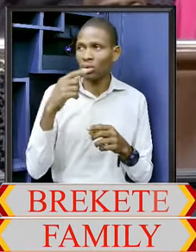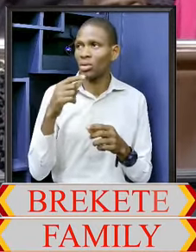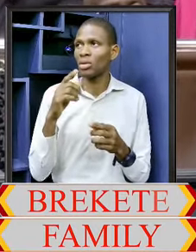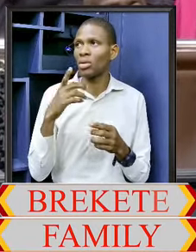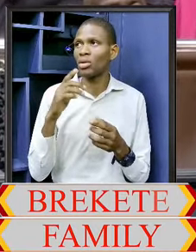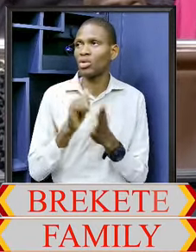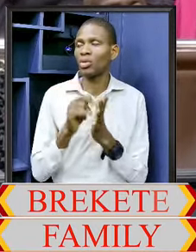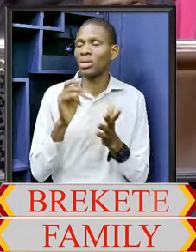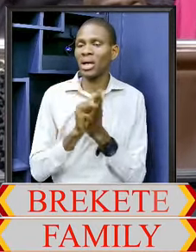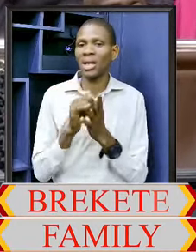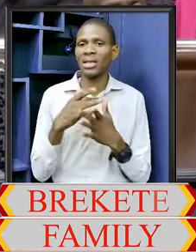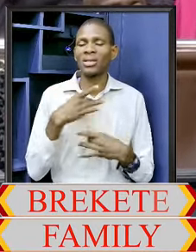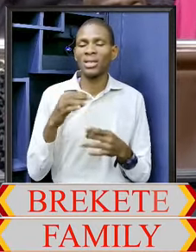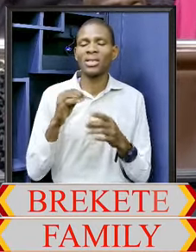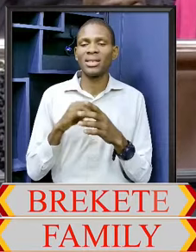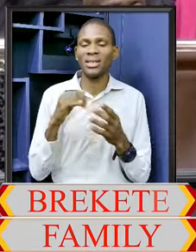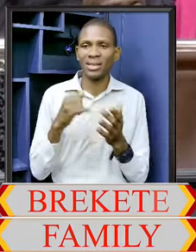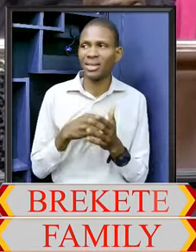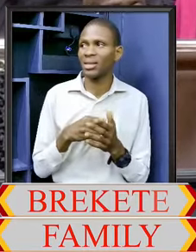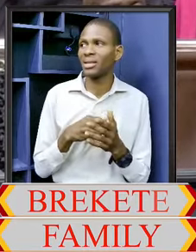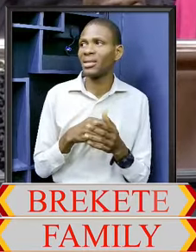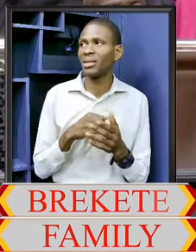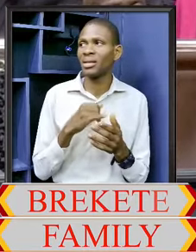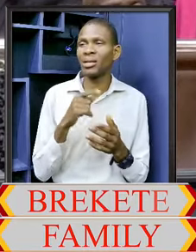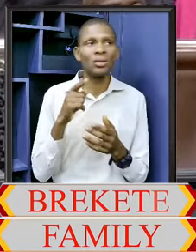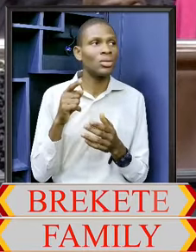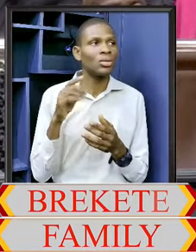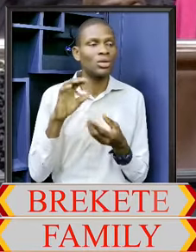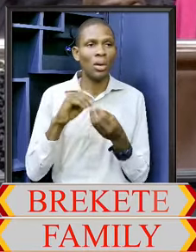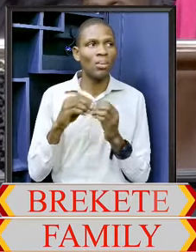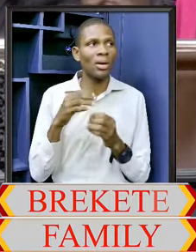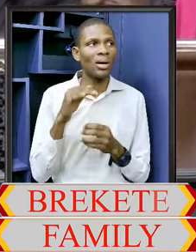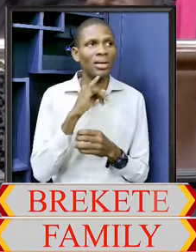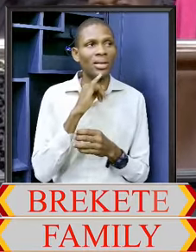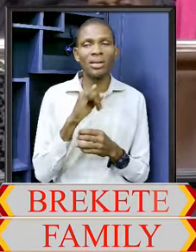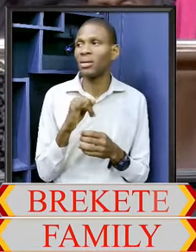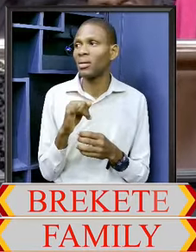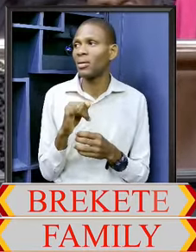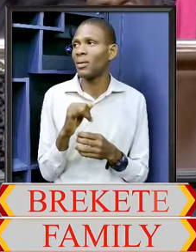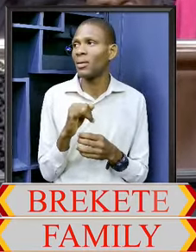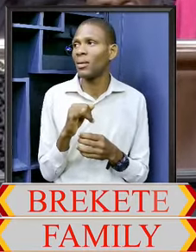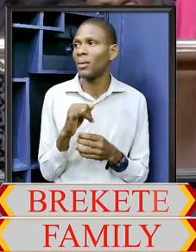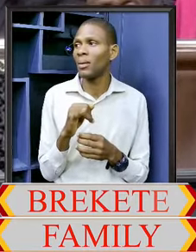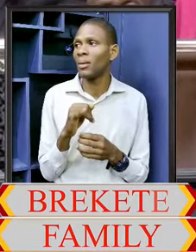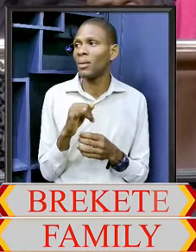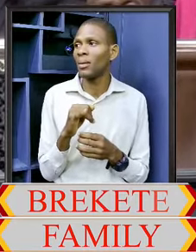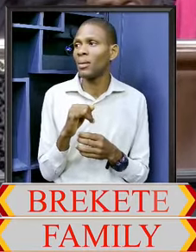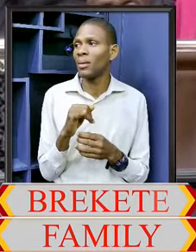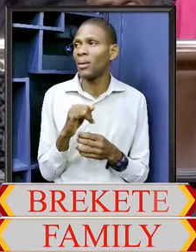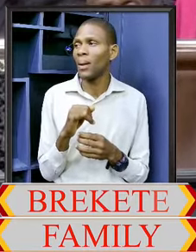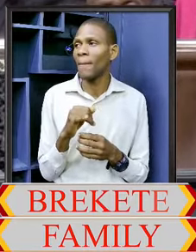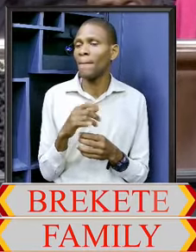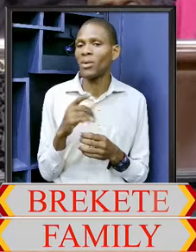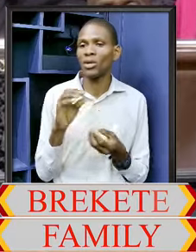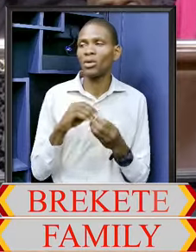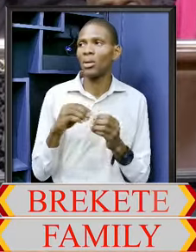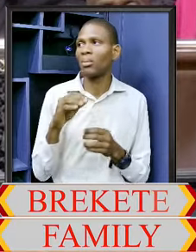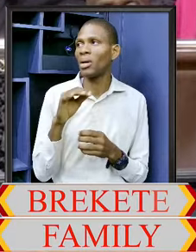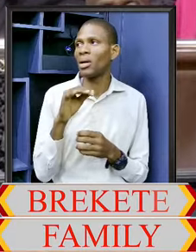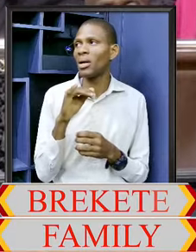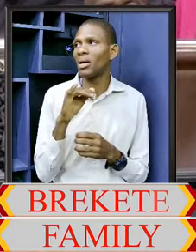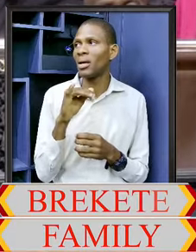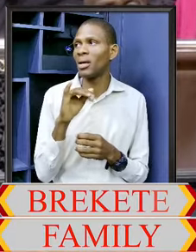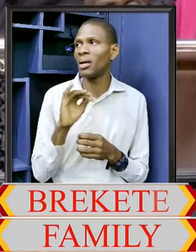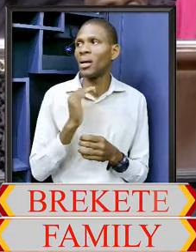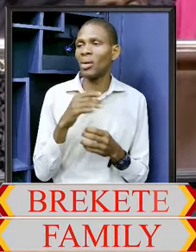So those people were interested about our jewelries training. The number where you go take reach us. We make somebody carry a near and make camera they show. The number where you go take reach